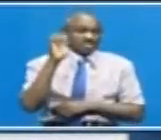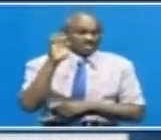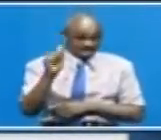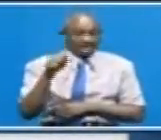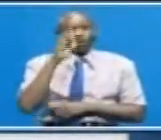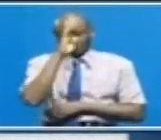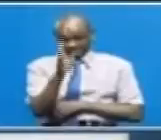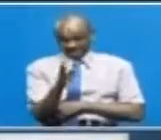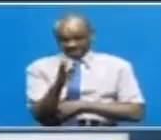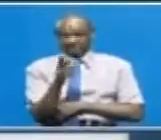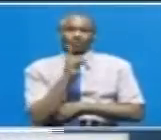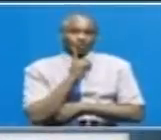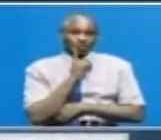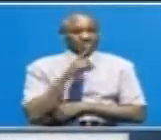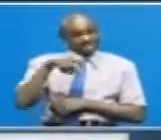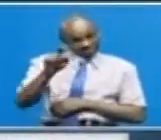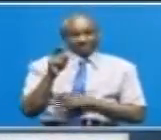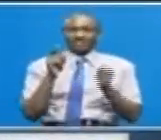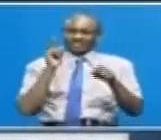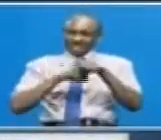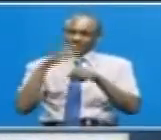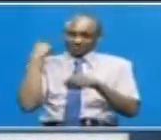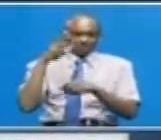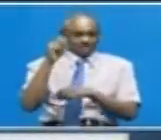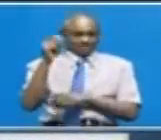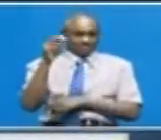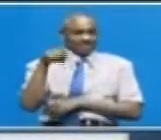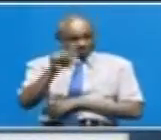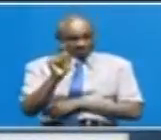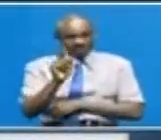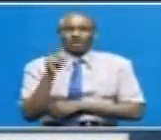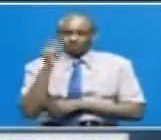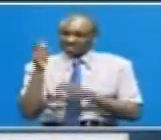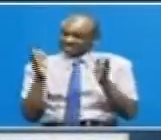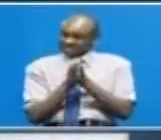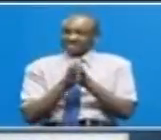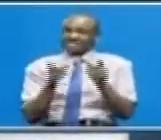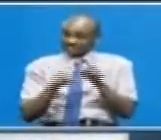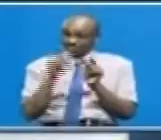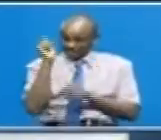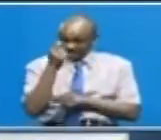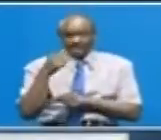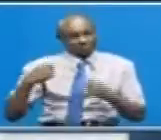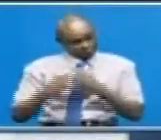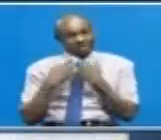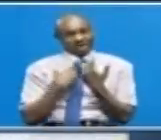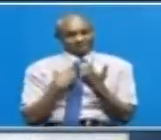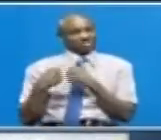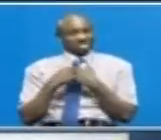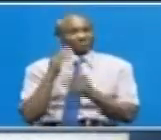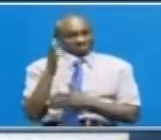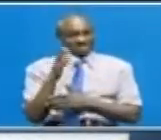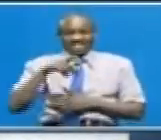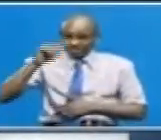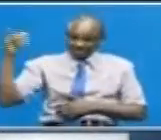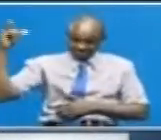Nairobi, this Sunday. After losing to Namibia in their first match of the campaign, Tunisia, just like Kenya, are in a must-win clash. The North Africans who jetted in